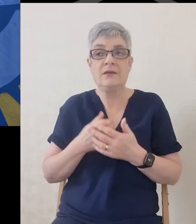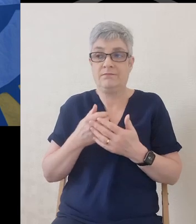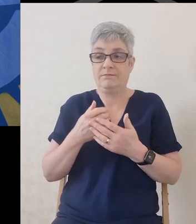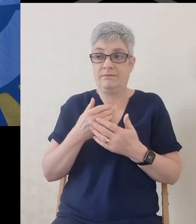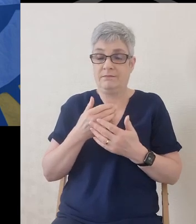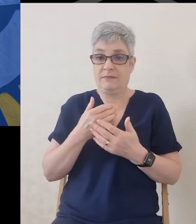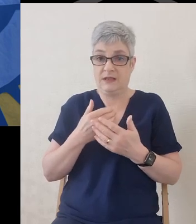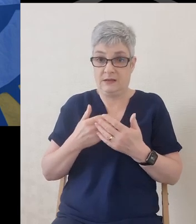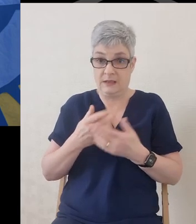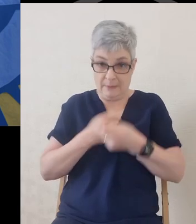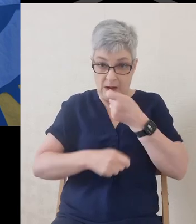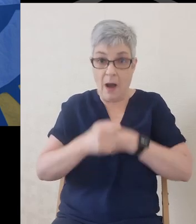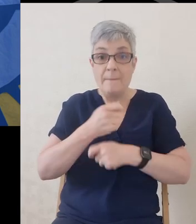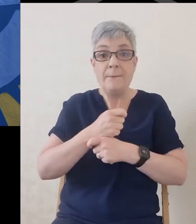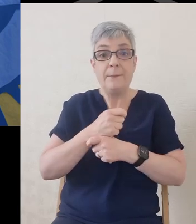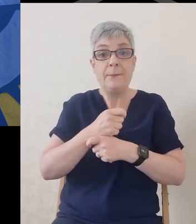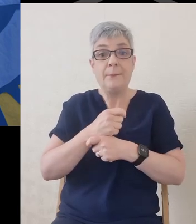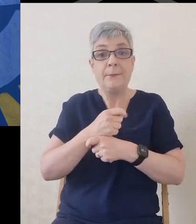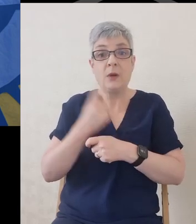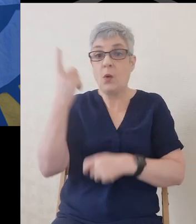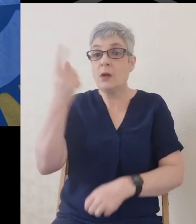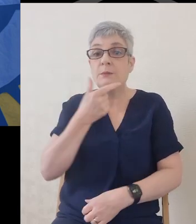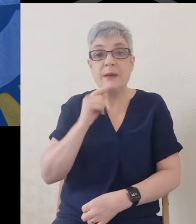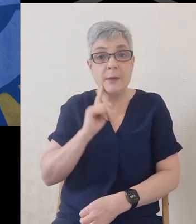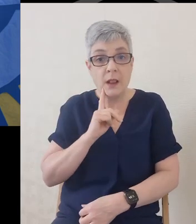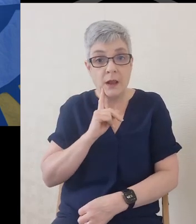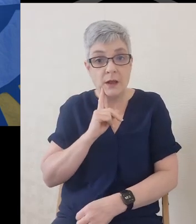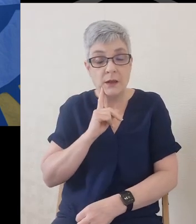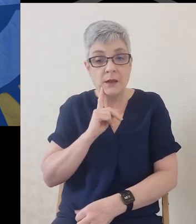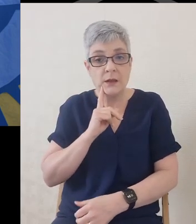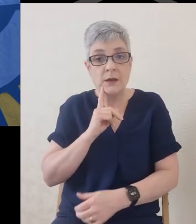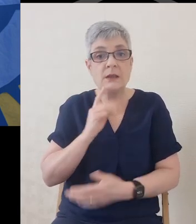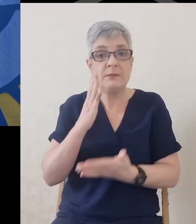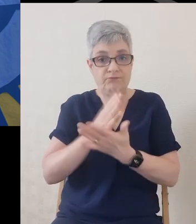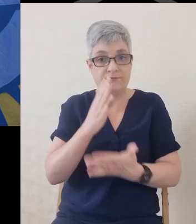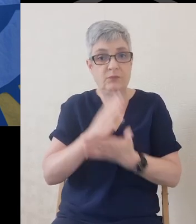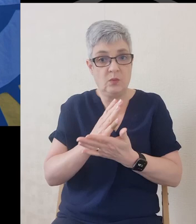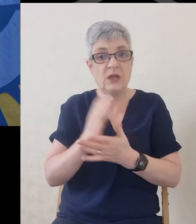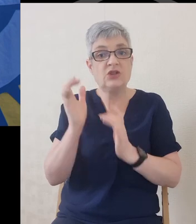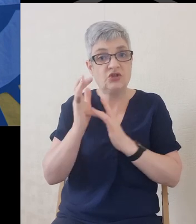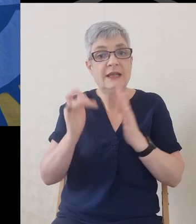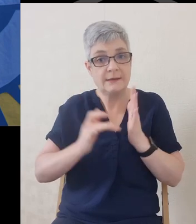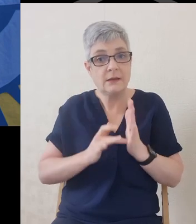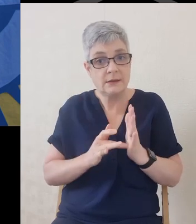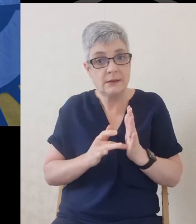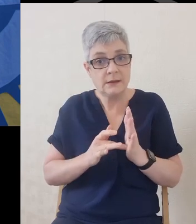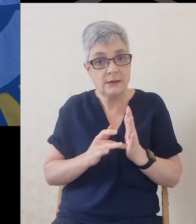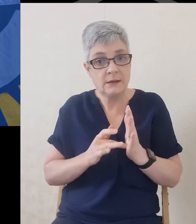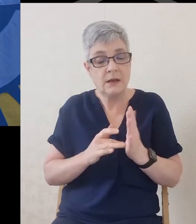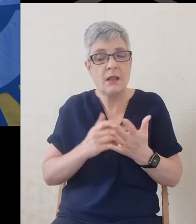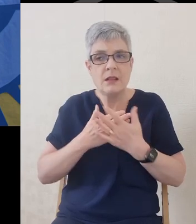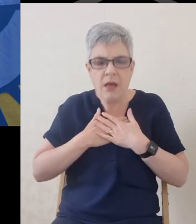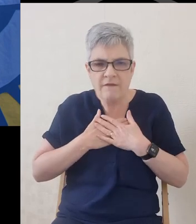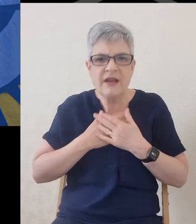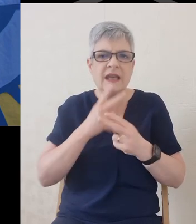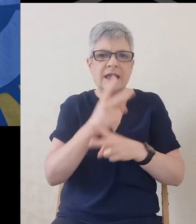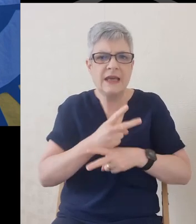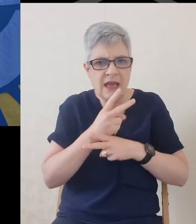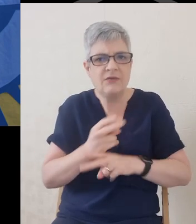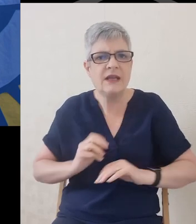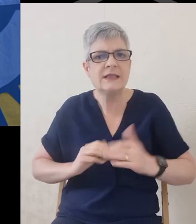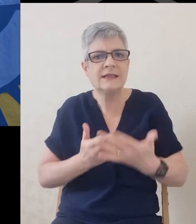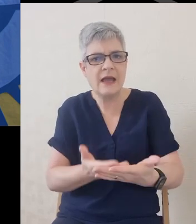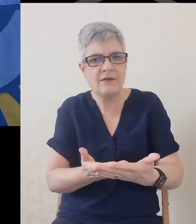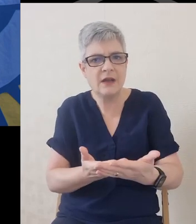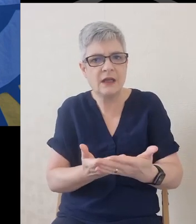to be the people of God, to be the reality of Jesus loving, caring and